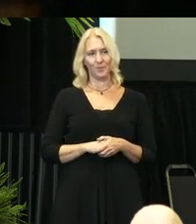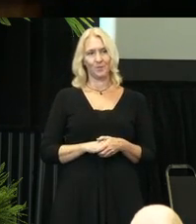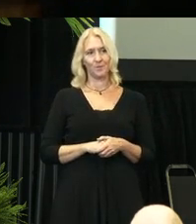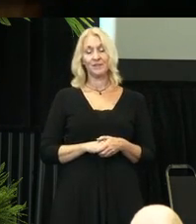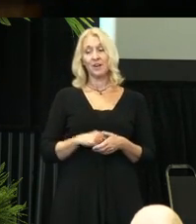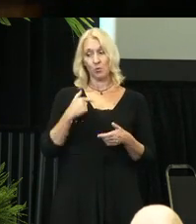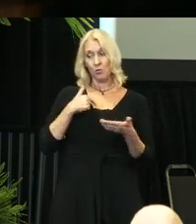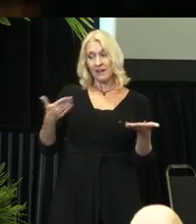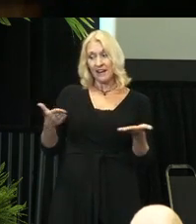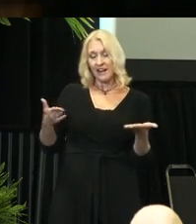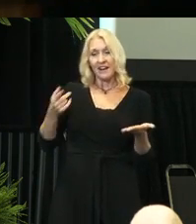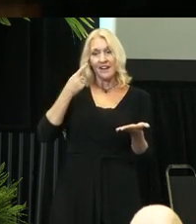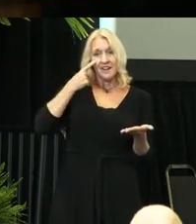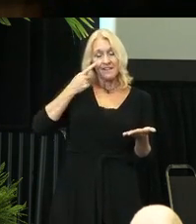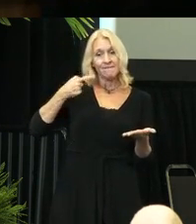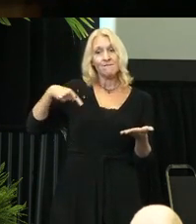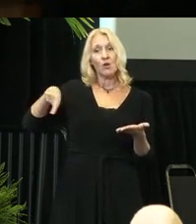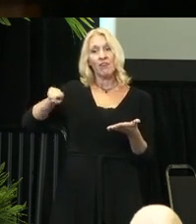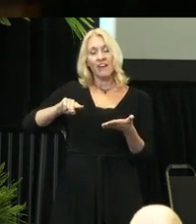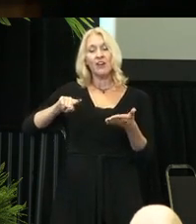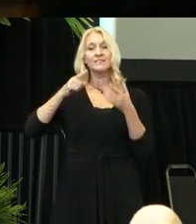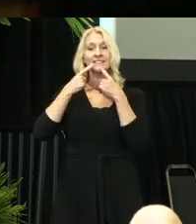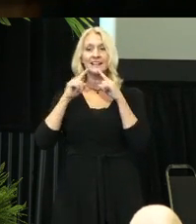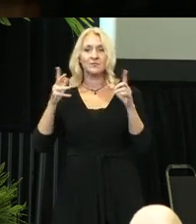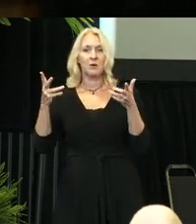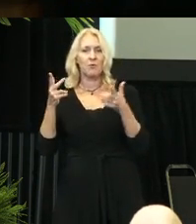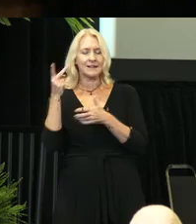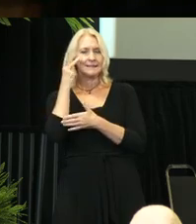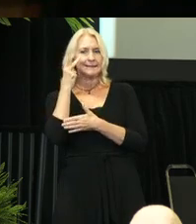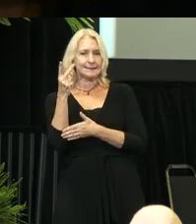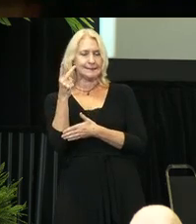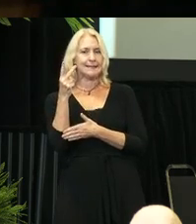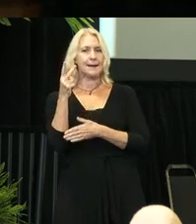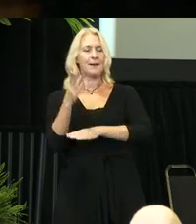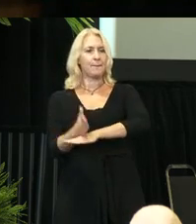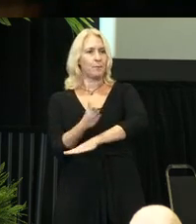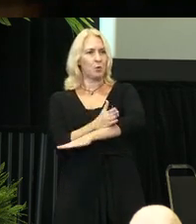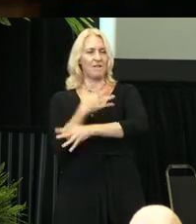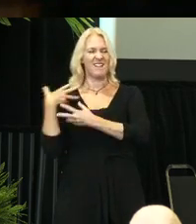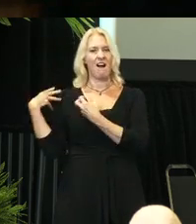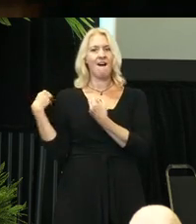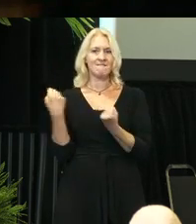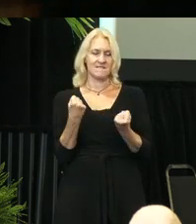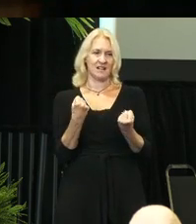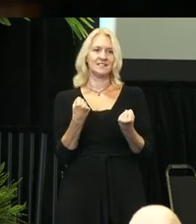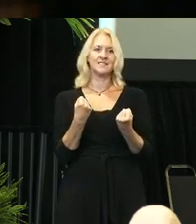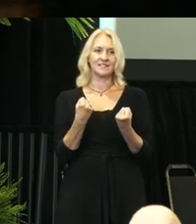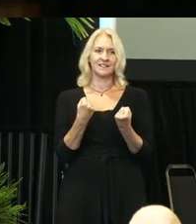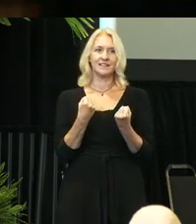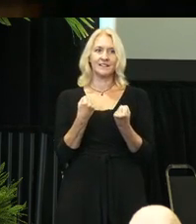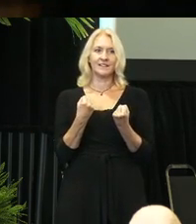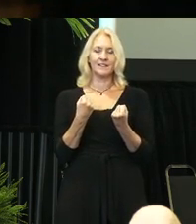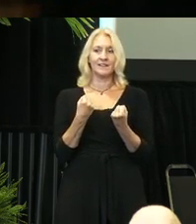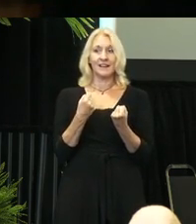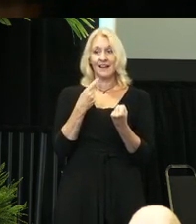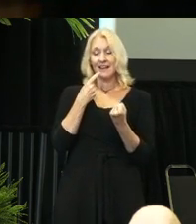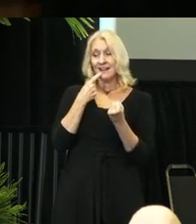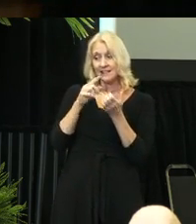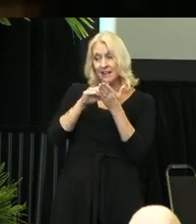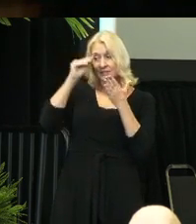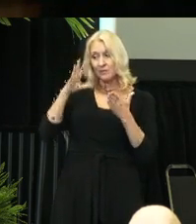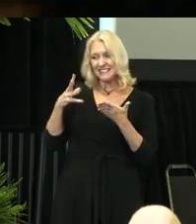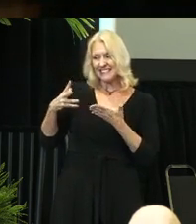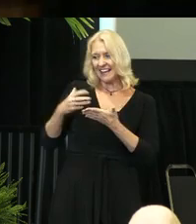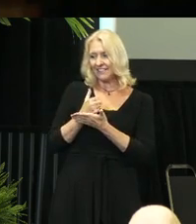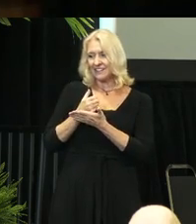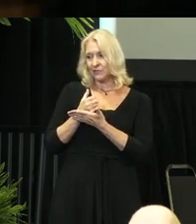We are here for their success and to build their confidence. Now I tell them, use today to take a